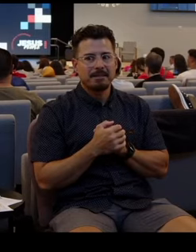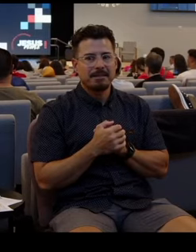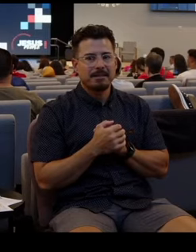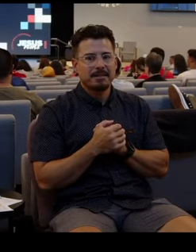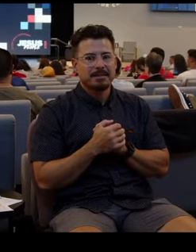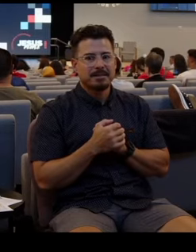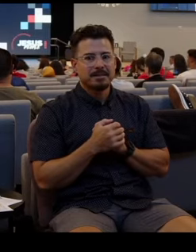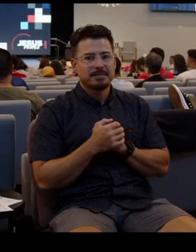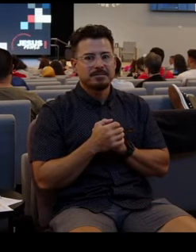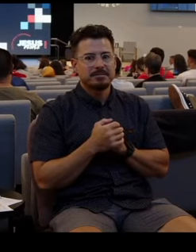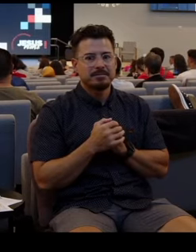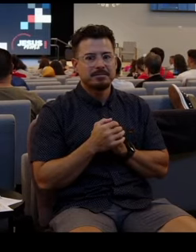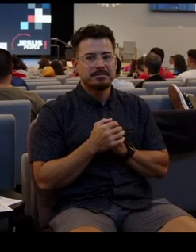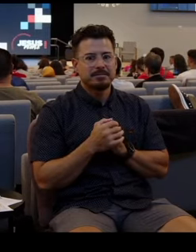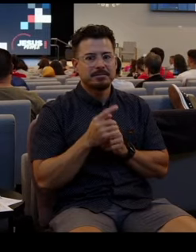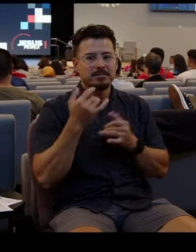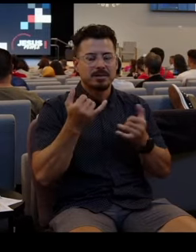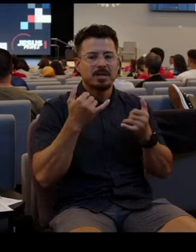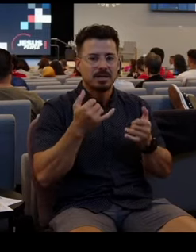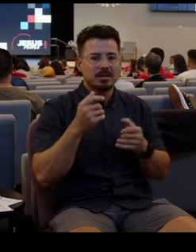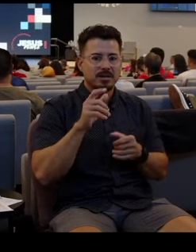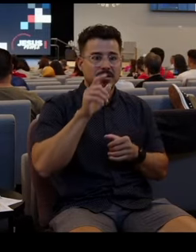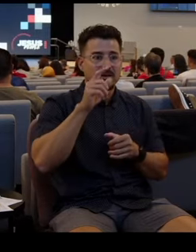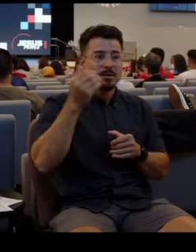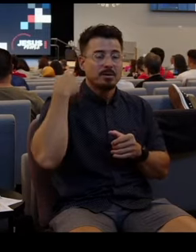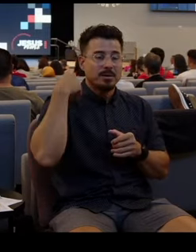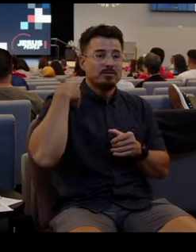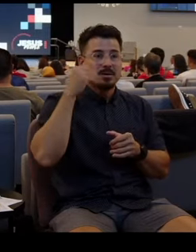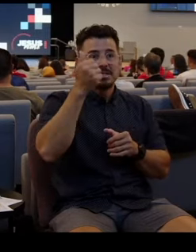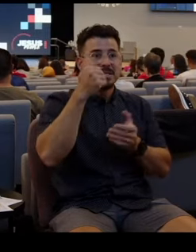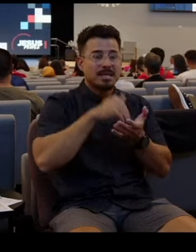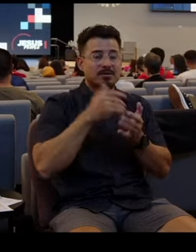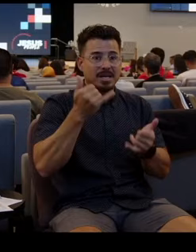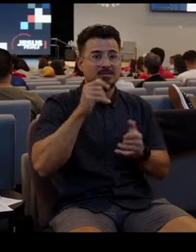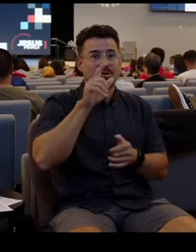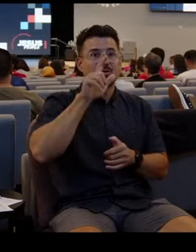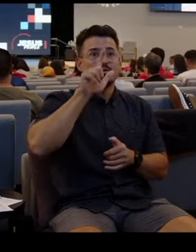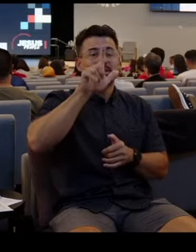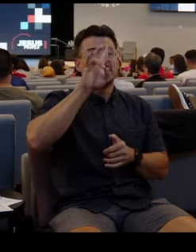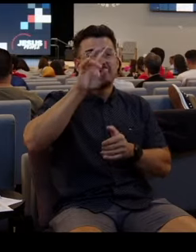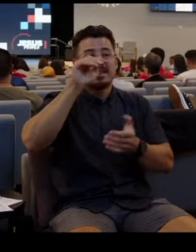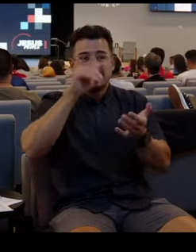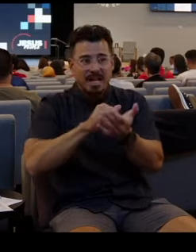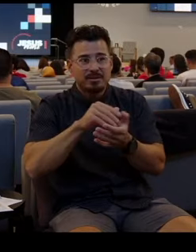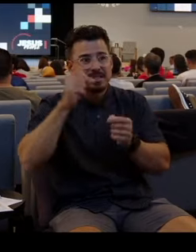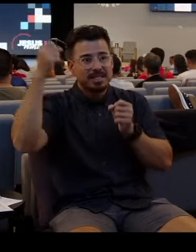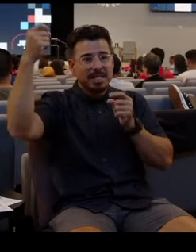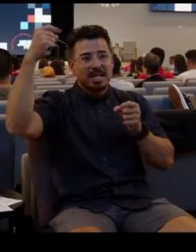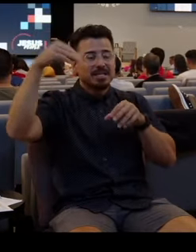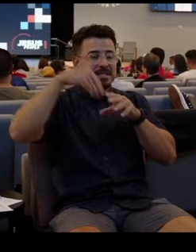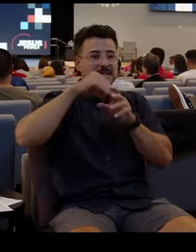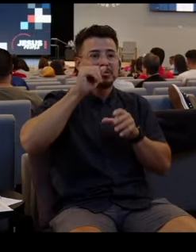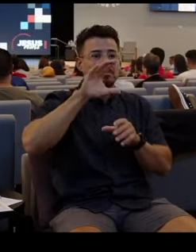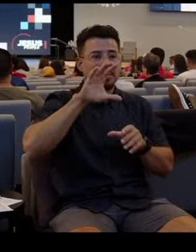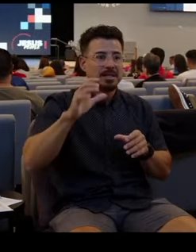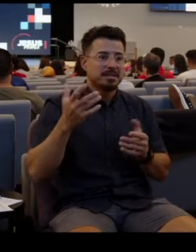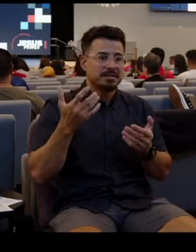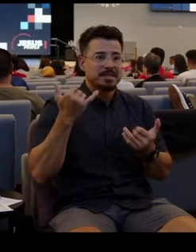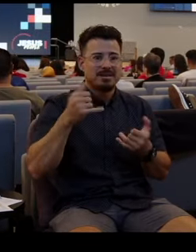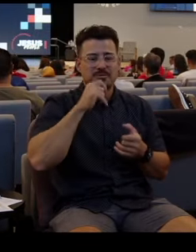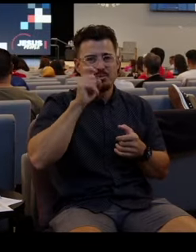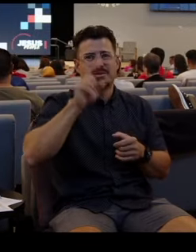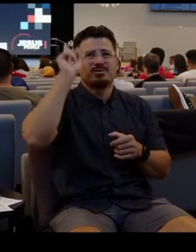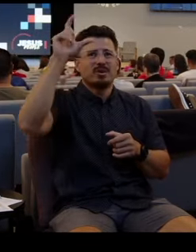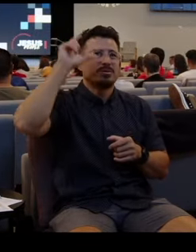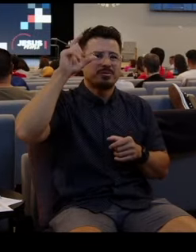10,000 satellites launched, and today there's about 2,700 satellites in space. So I'm not defending it. I'm